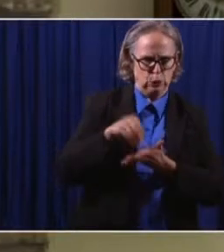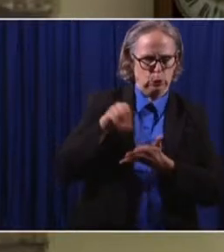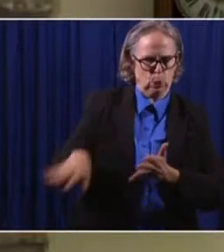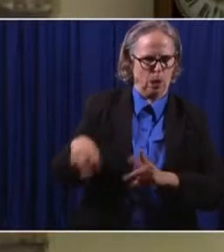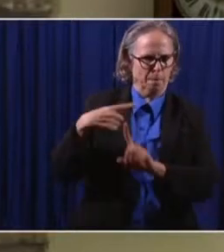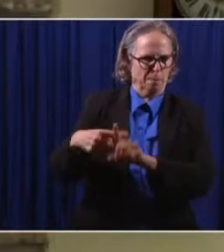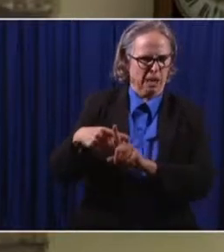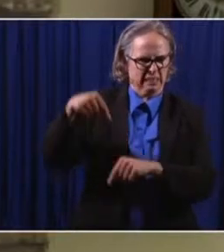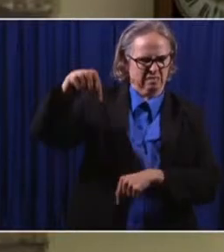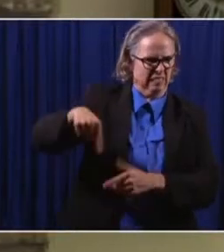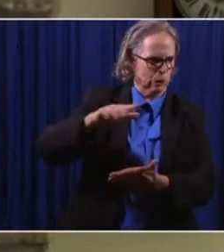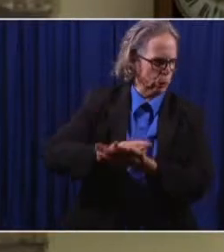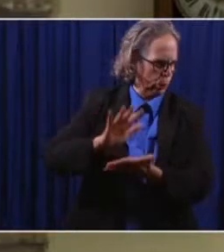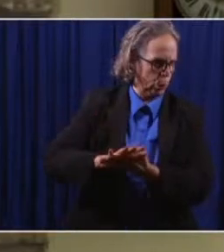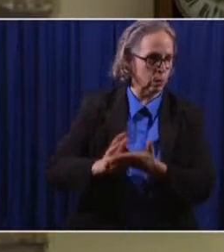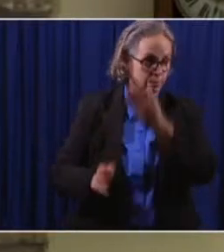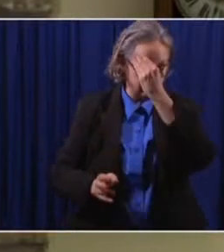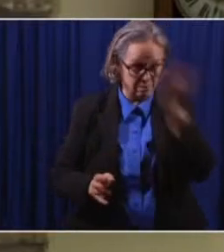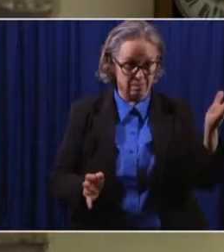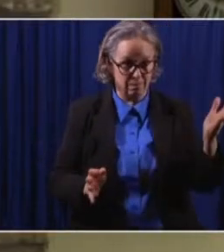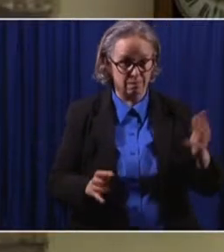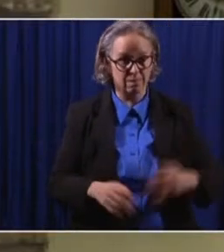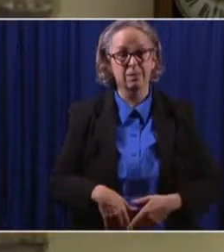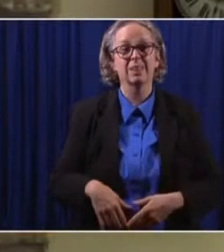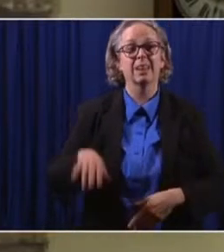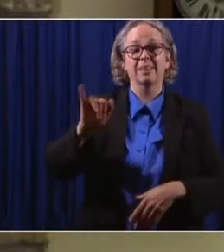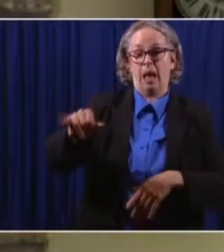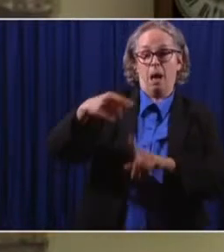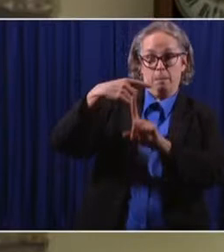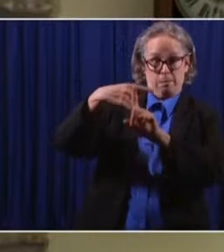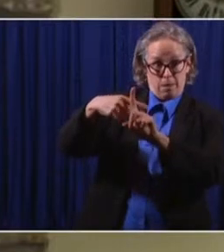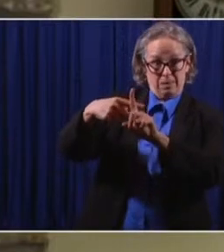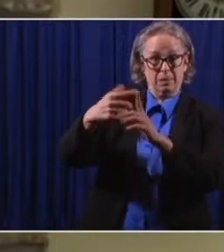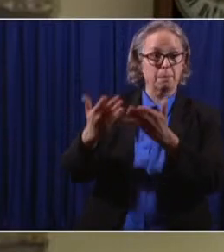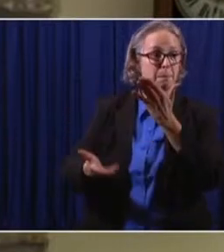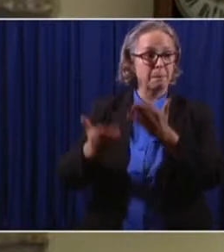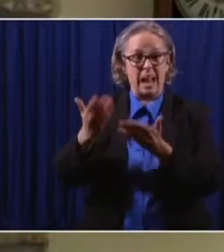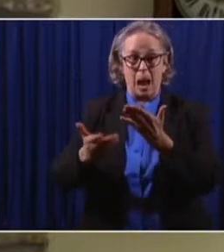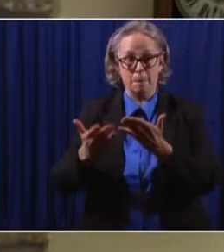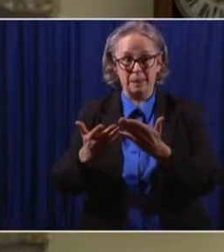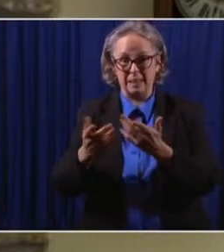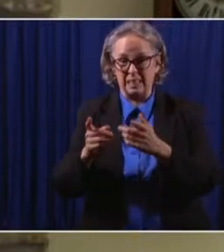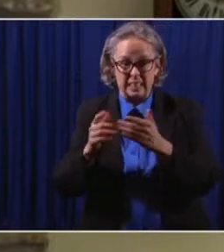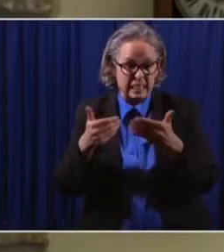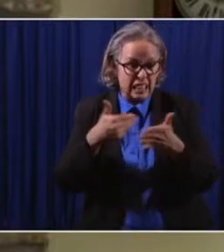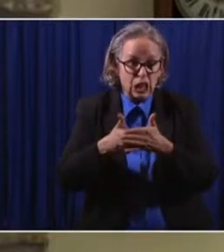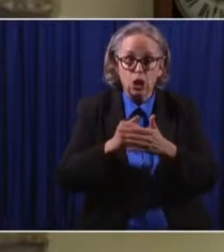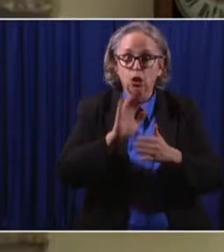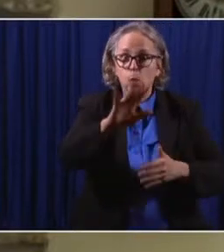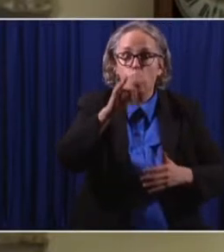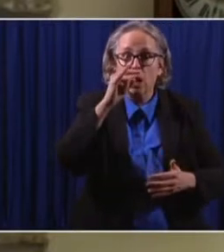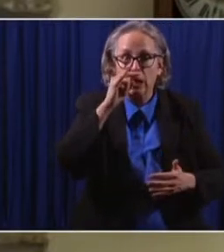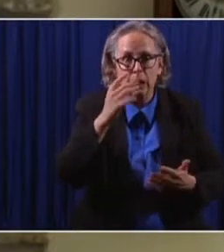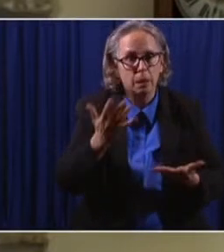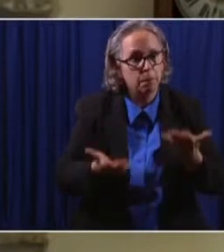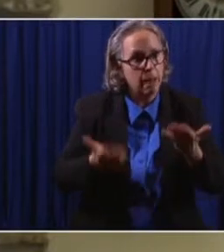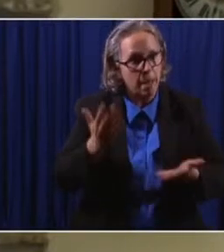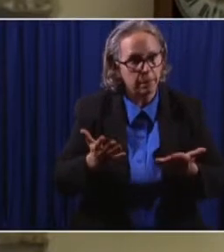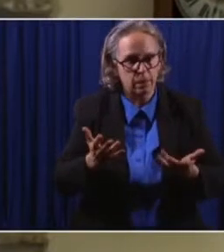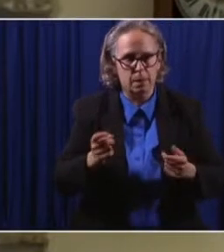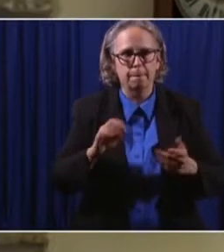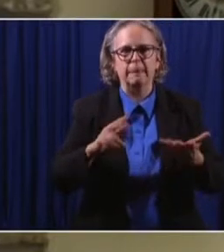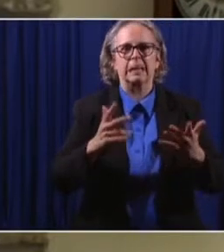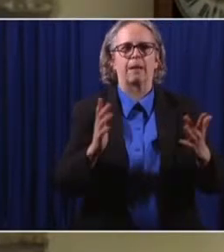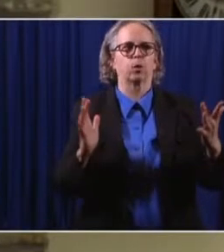that child, and they can work then with the local health department. Second, though, if you're just